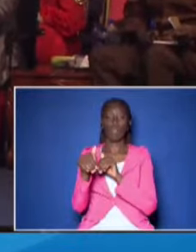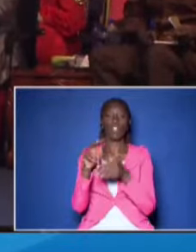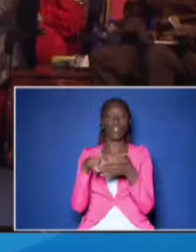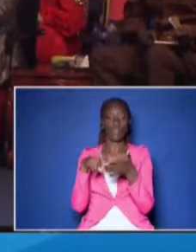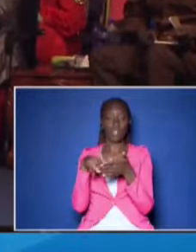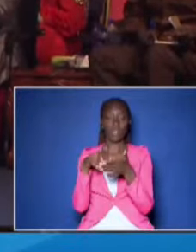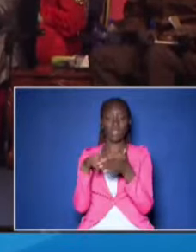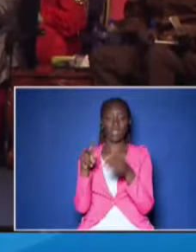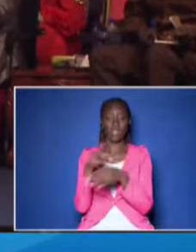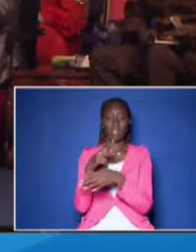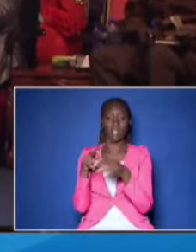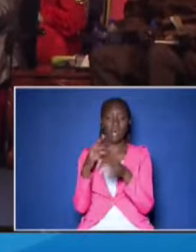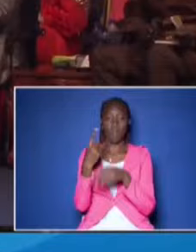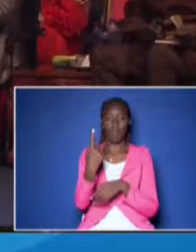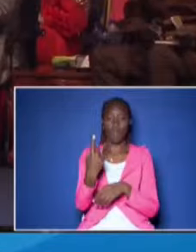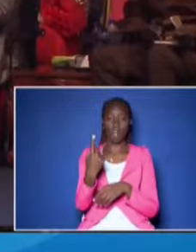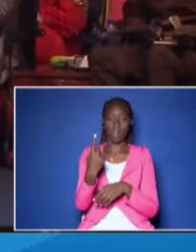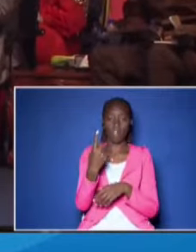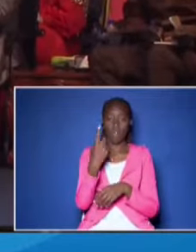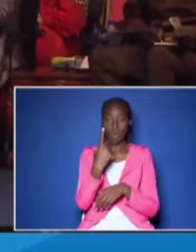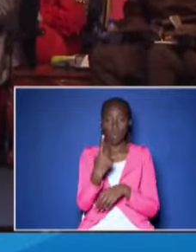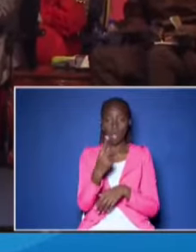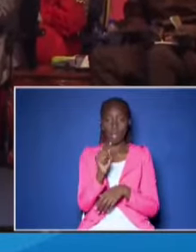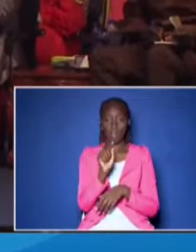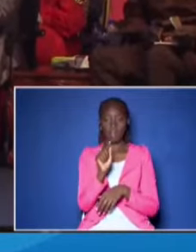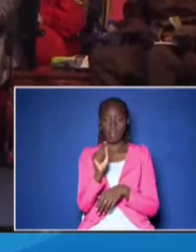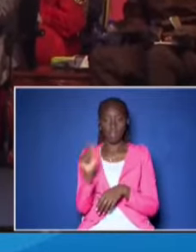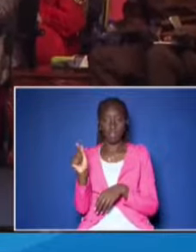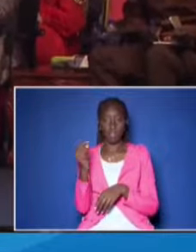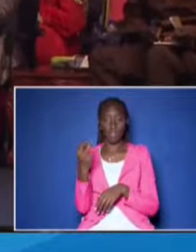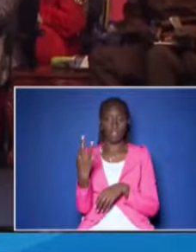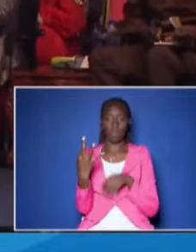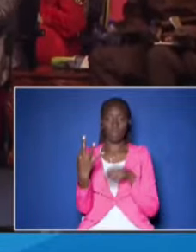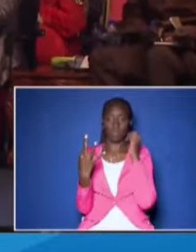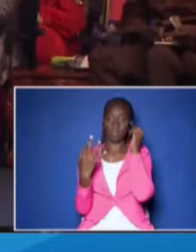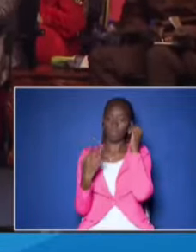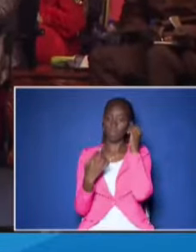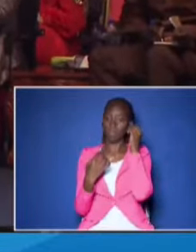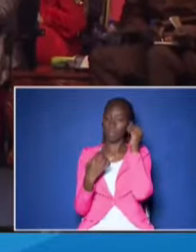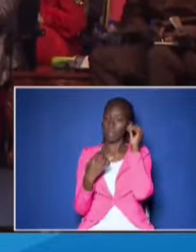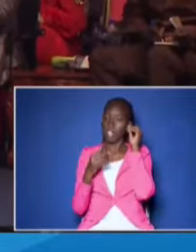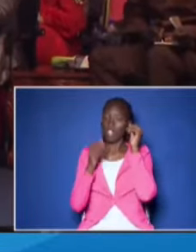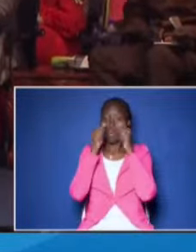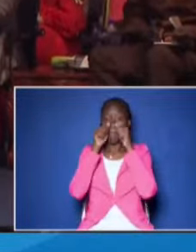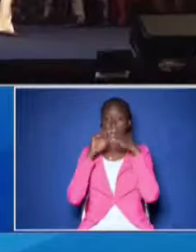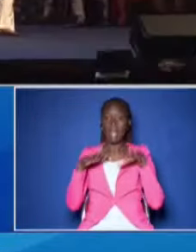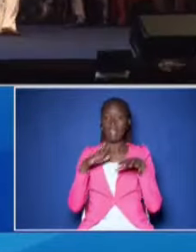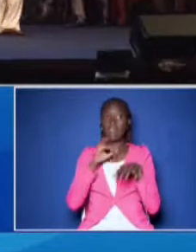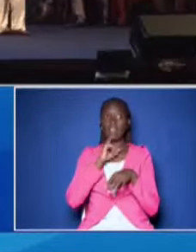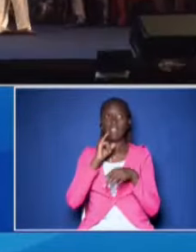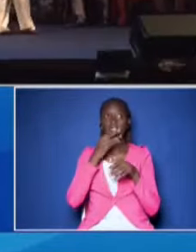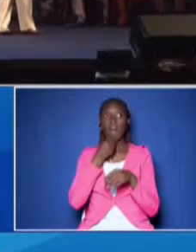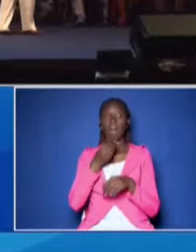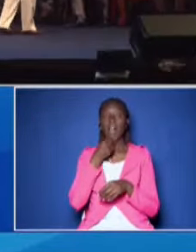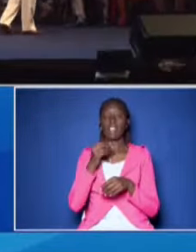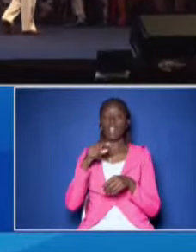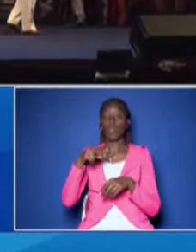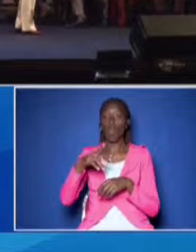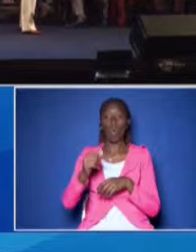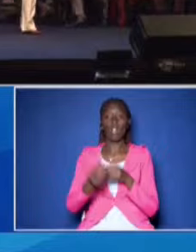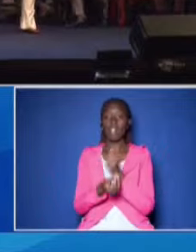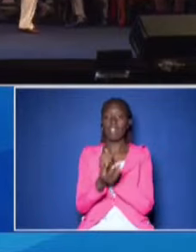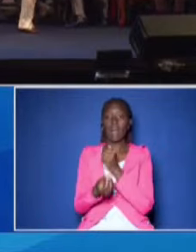it Psalm 1 1 verse 1 23 blessed is the man that walketh not in the